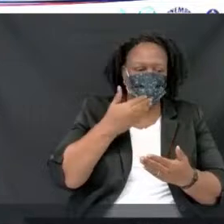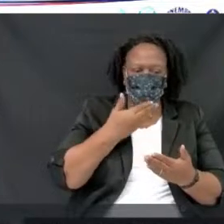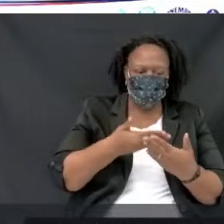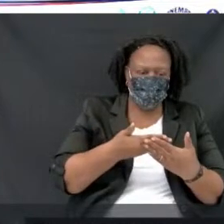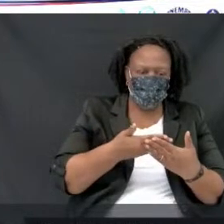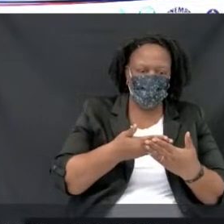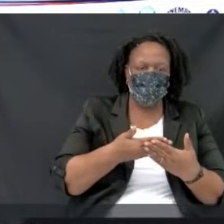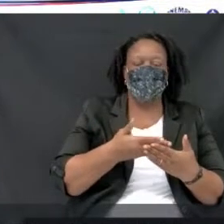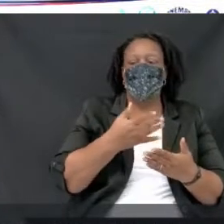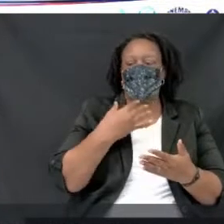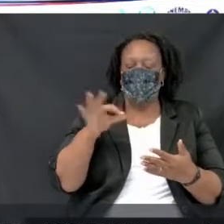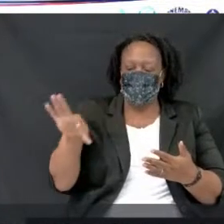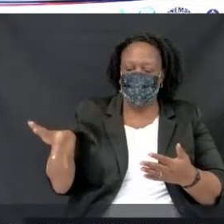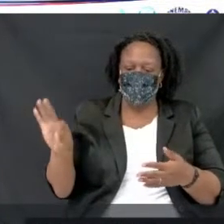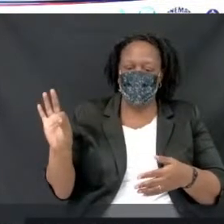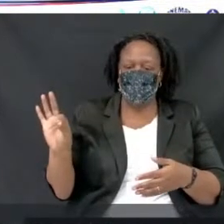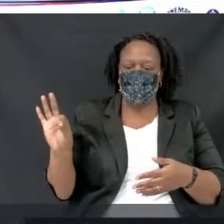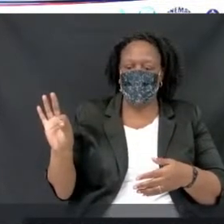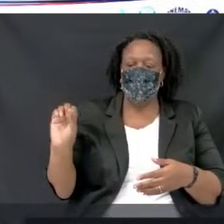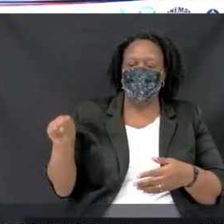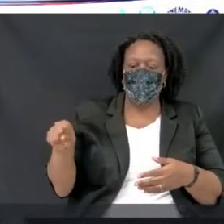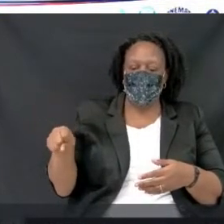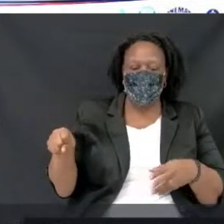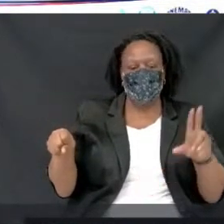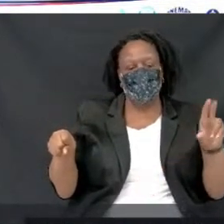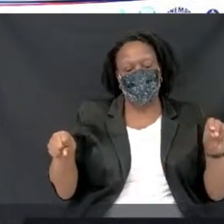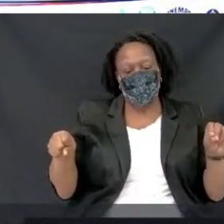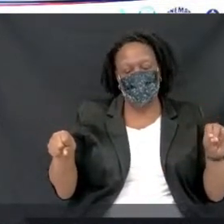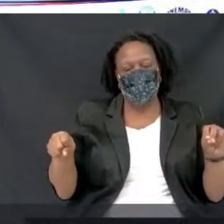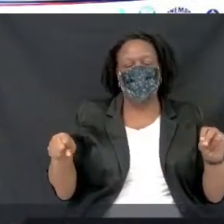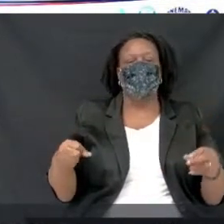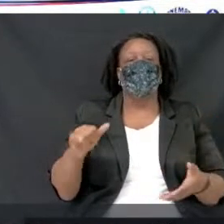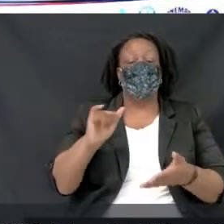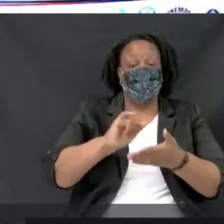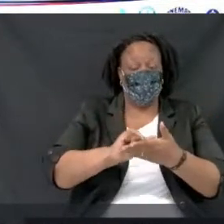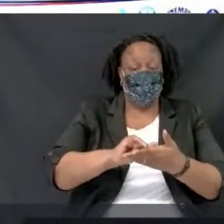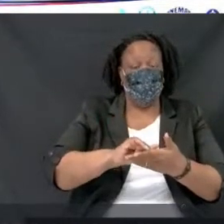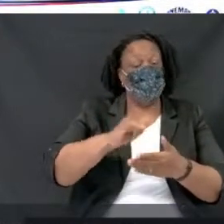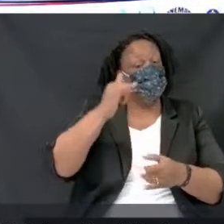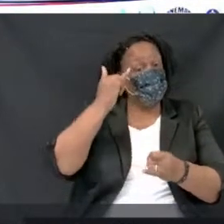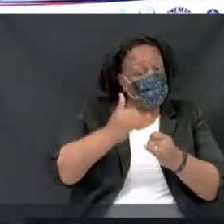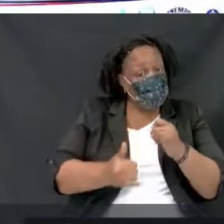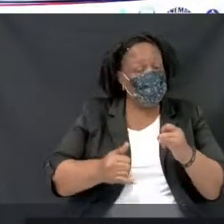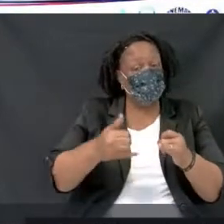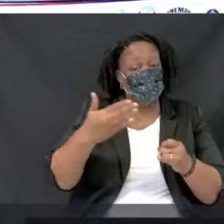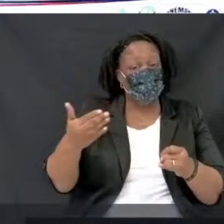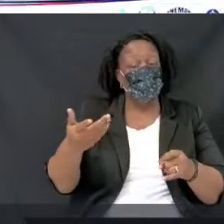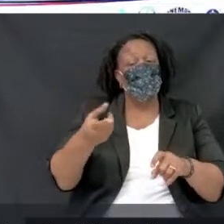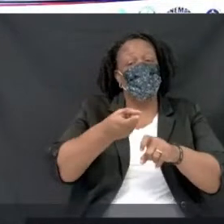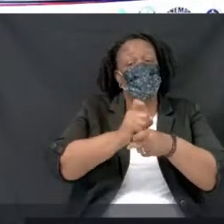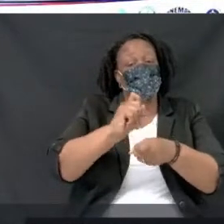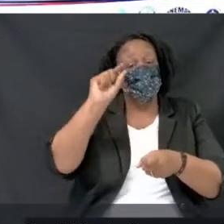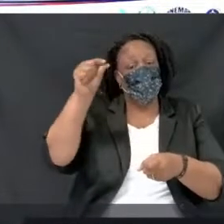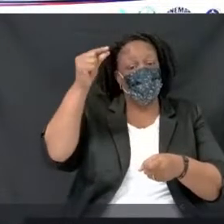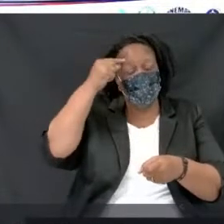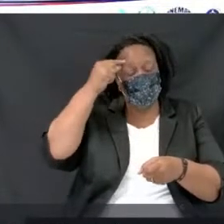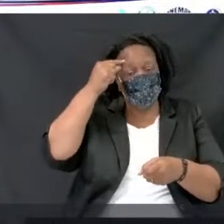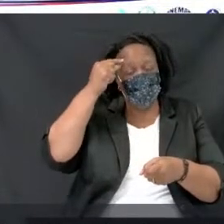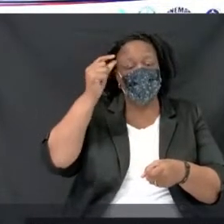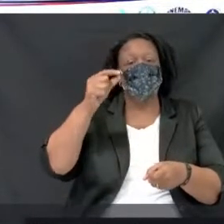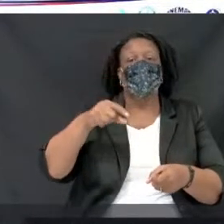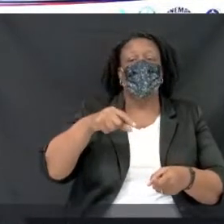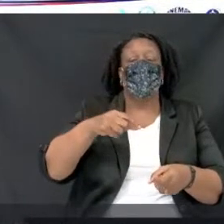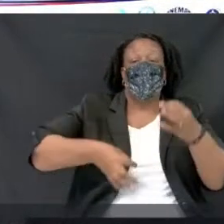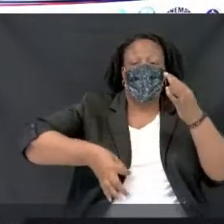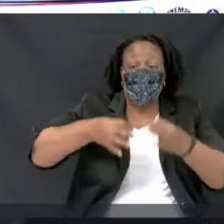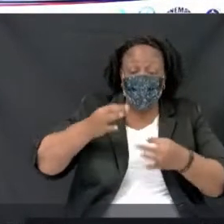decision. The final decision is made by the Federal Cabinet of Ministers. Once the Federal Cabinet of Ministers approve